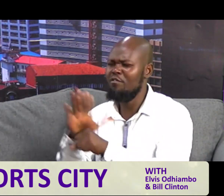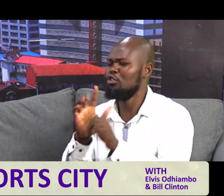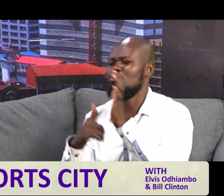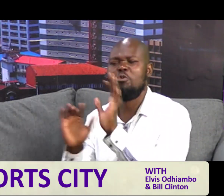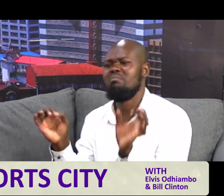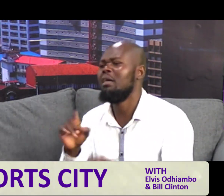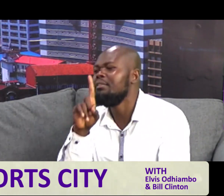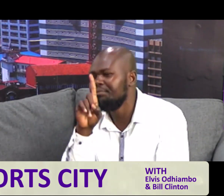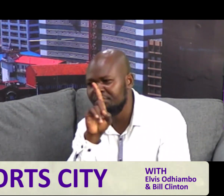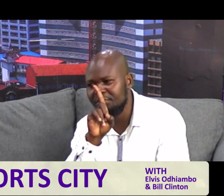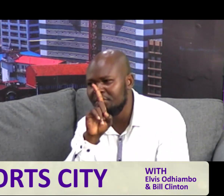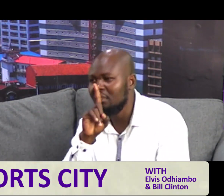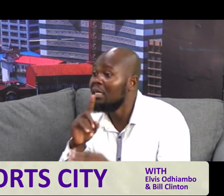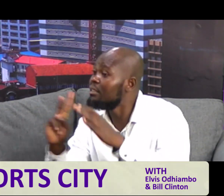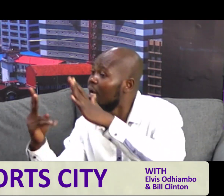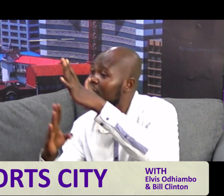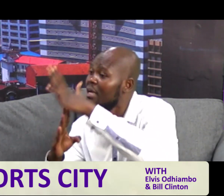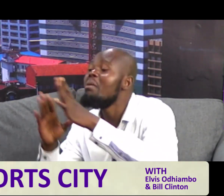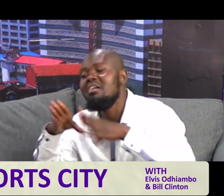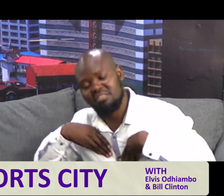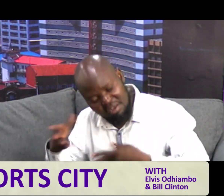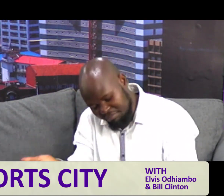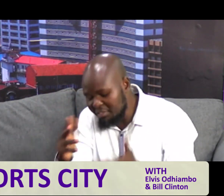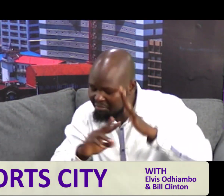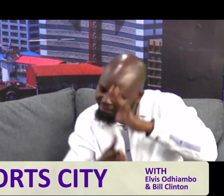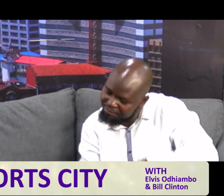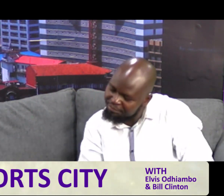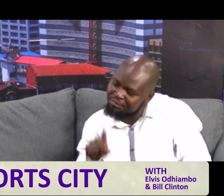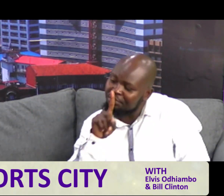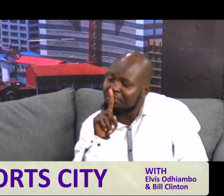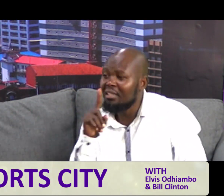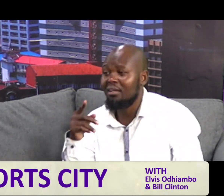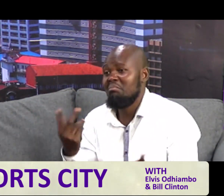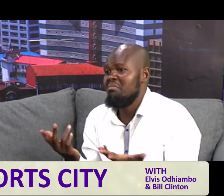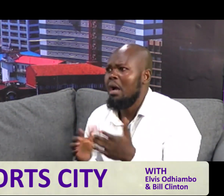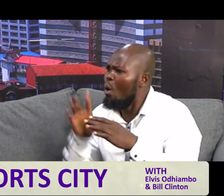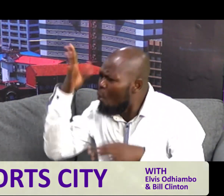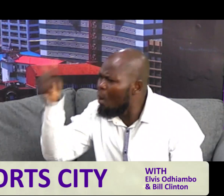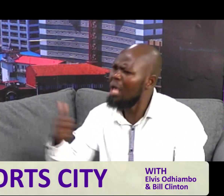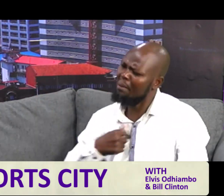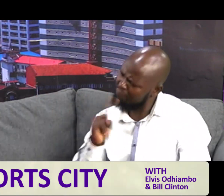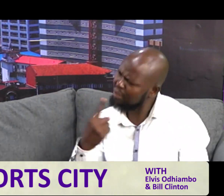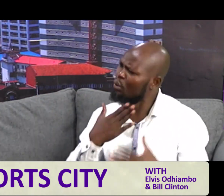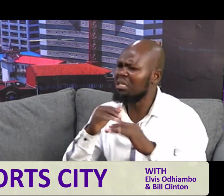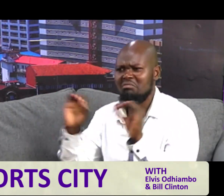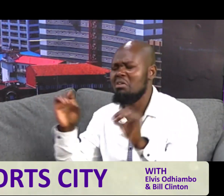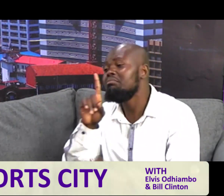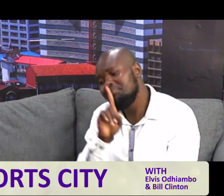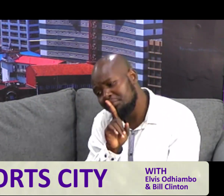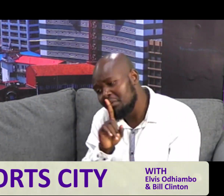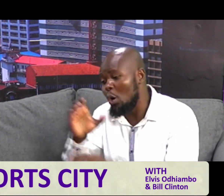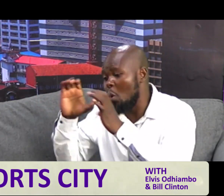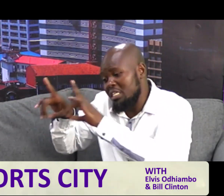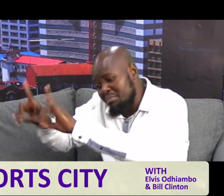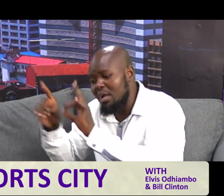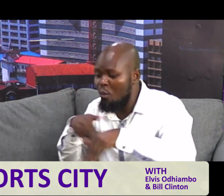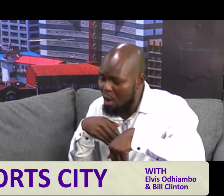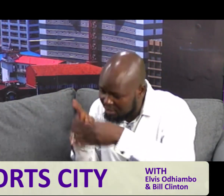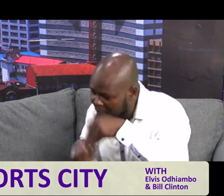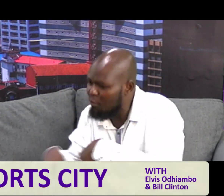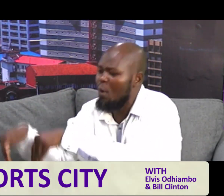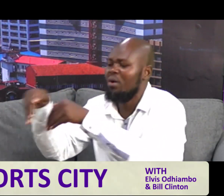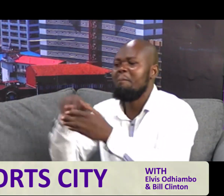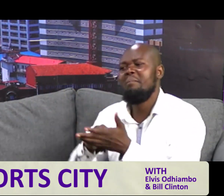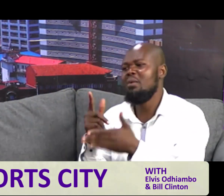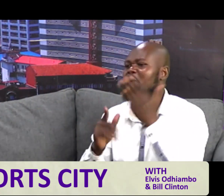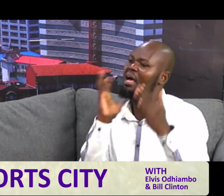rather than when he played in the Champions League, because he's more of a quiet person. And also, he